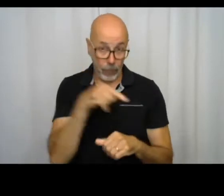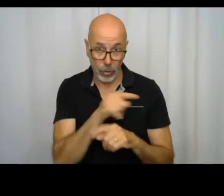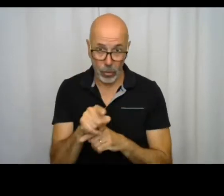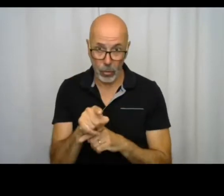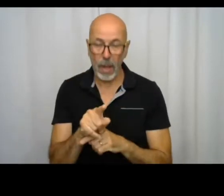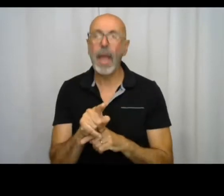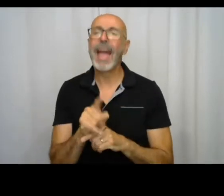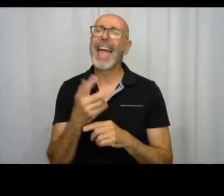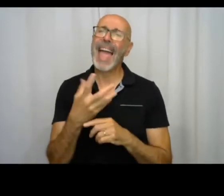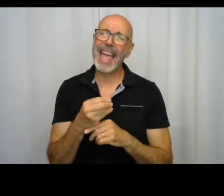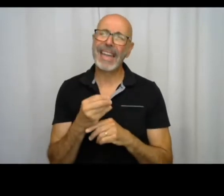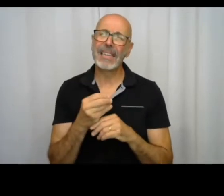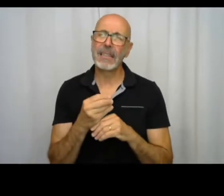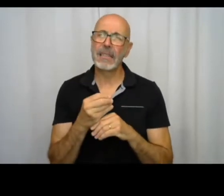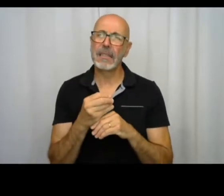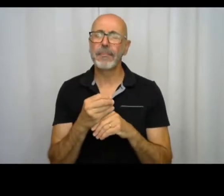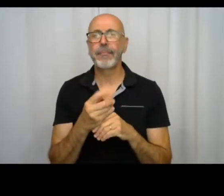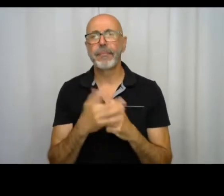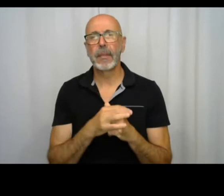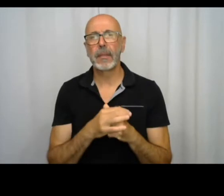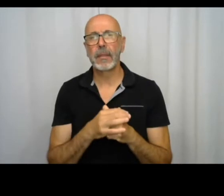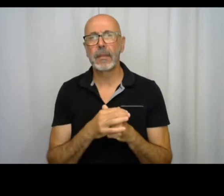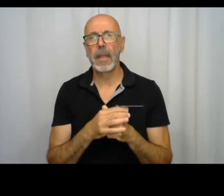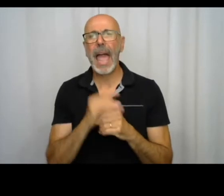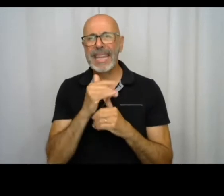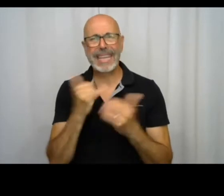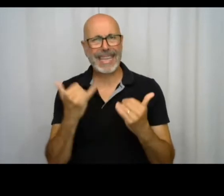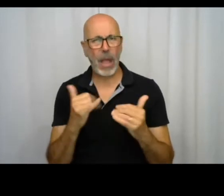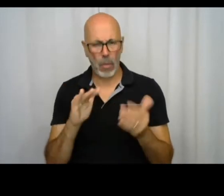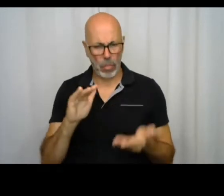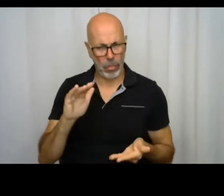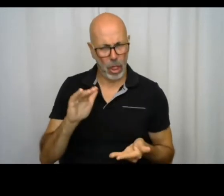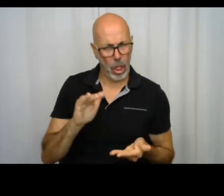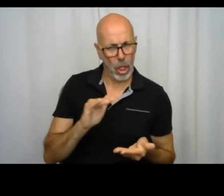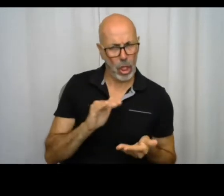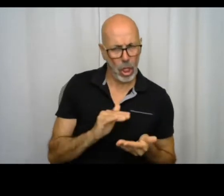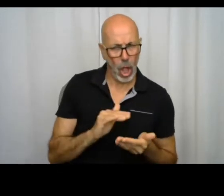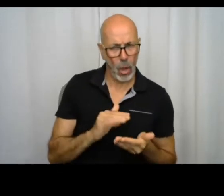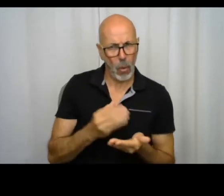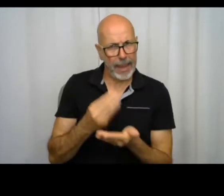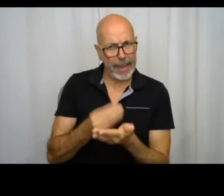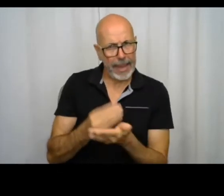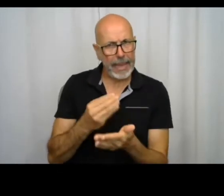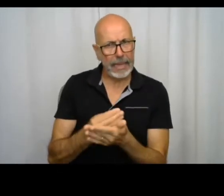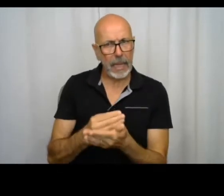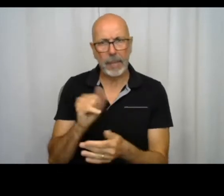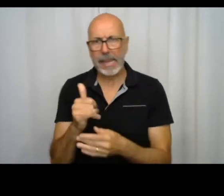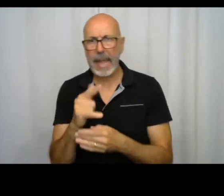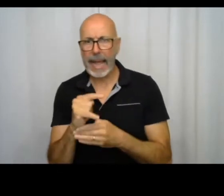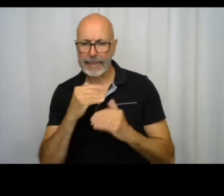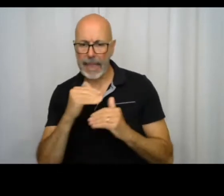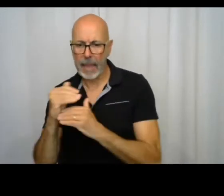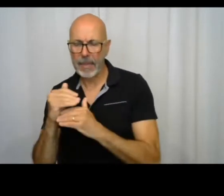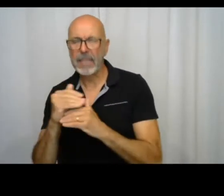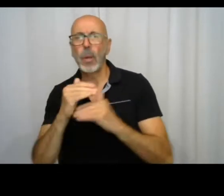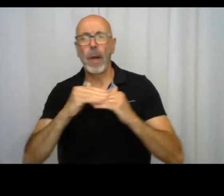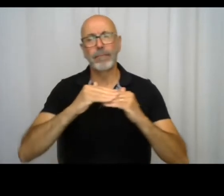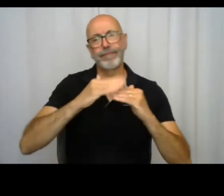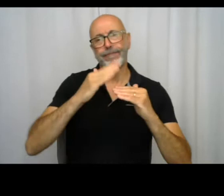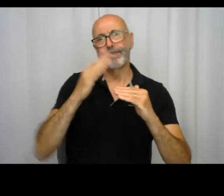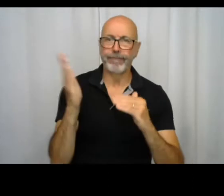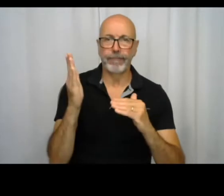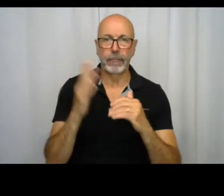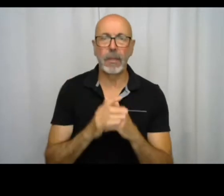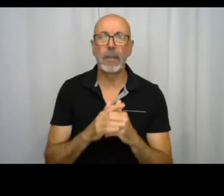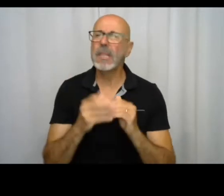lift the fairly low, actually very low, income and asset limits that several